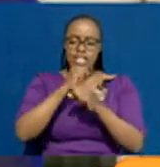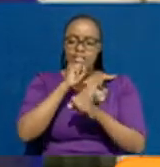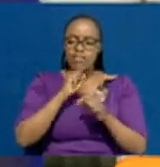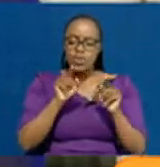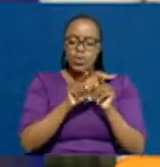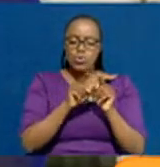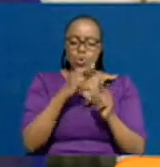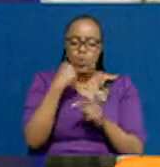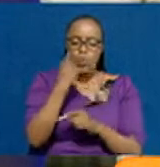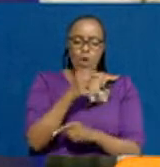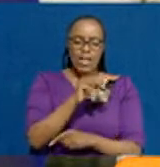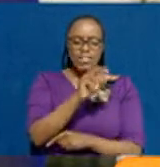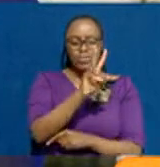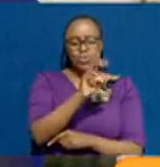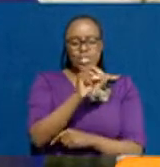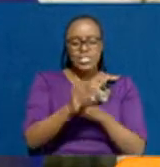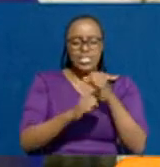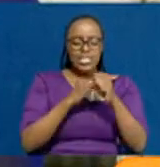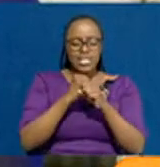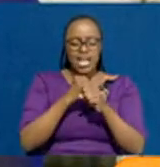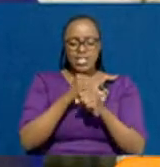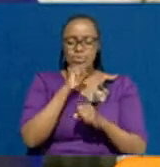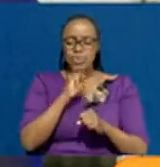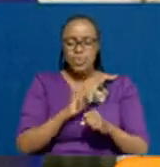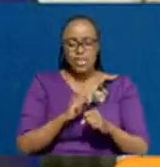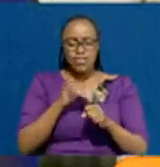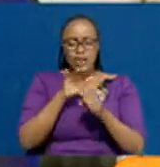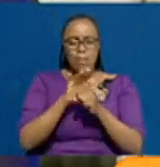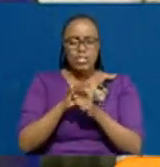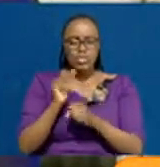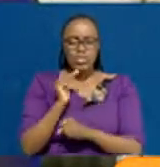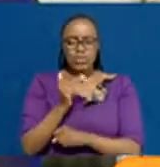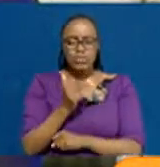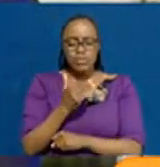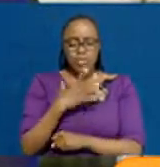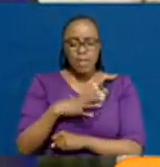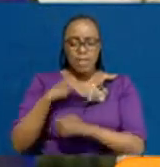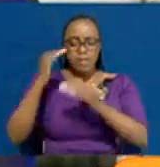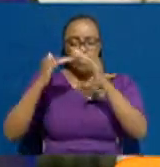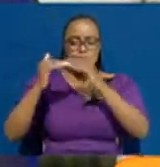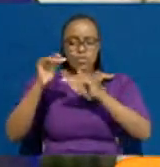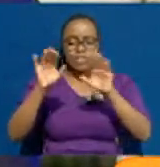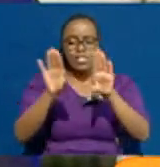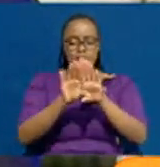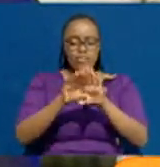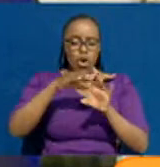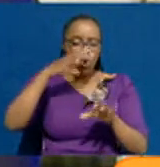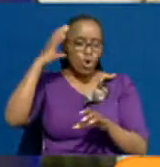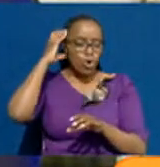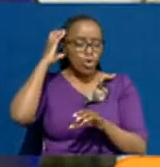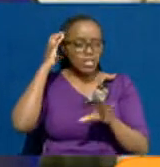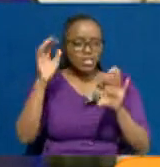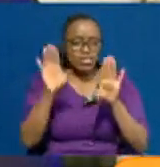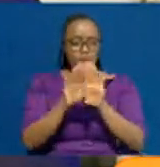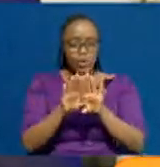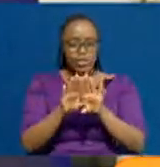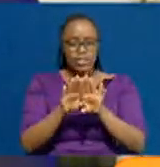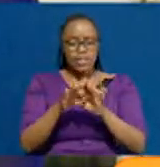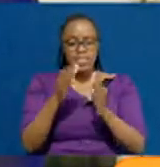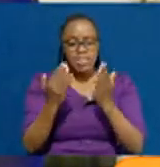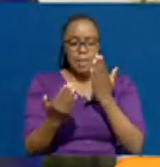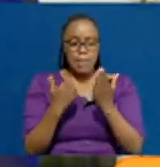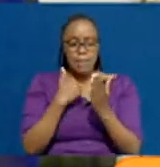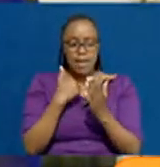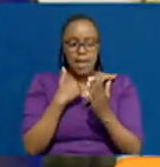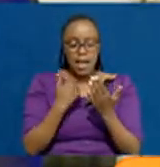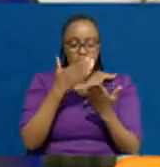their 20s. But for majority of people, because, for example, universities were closed, colleges were closed, they may not have